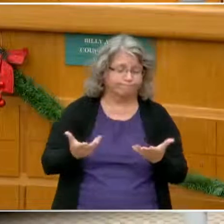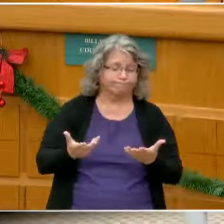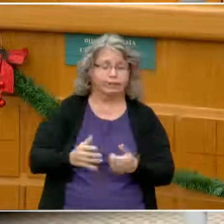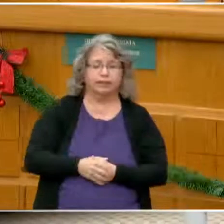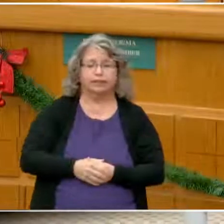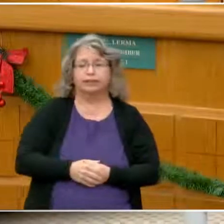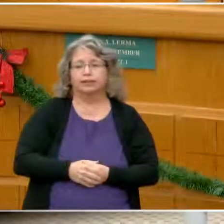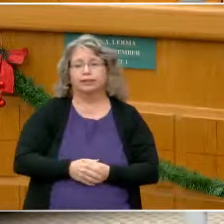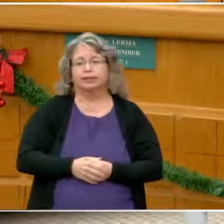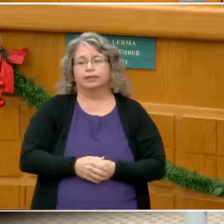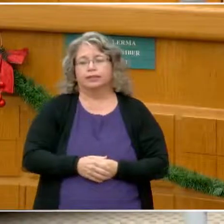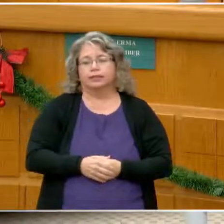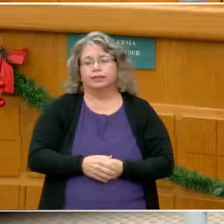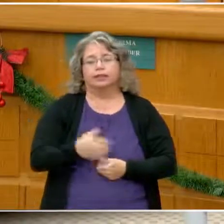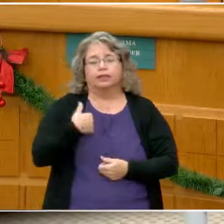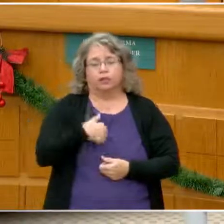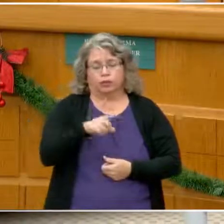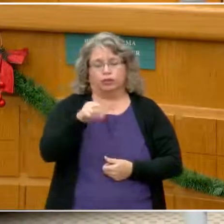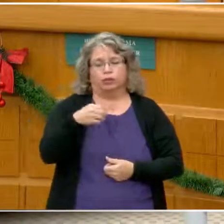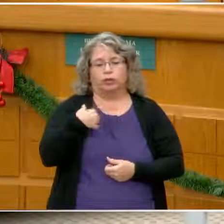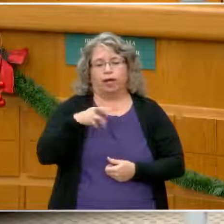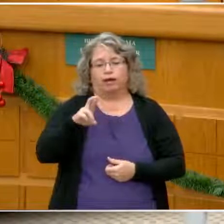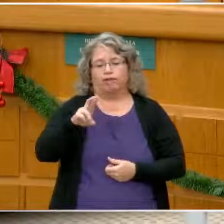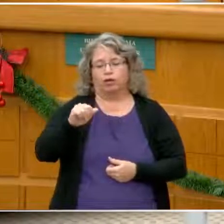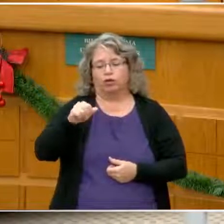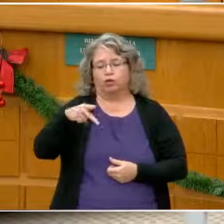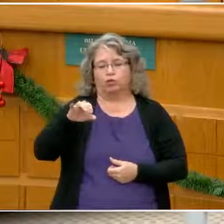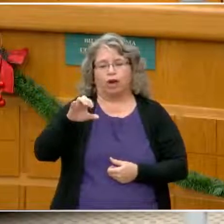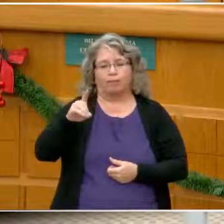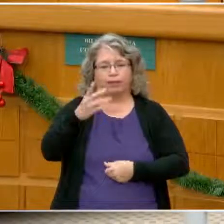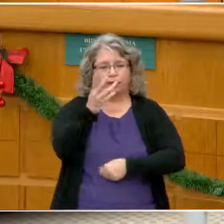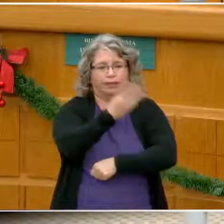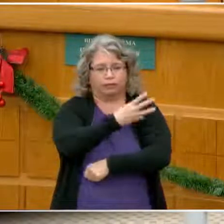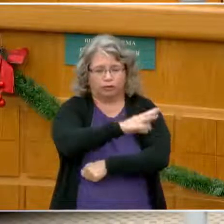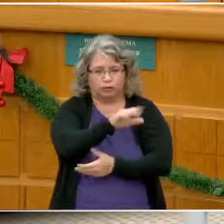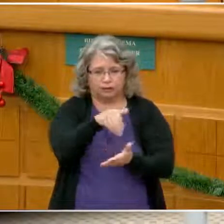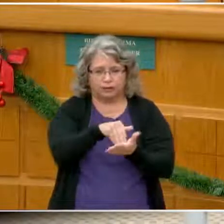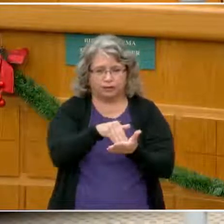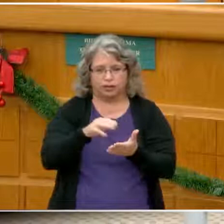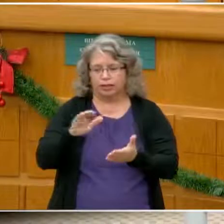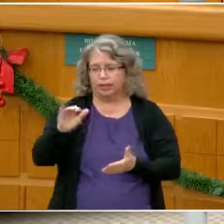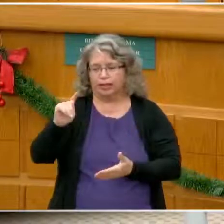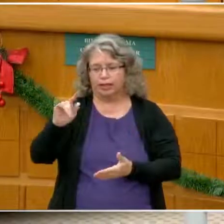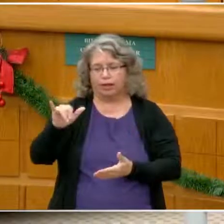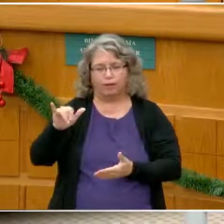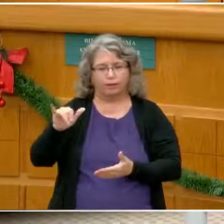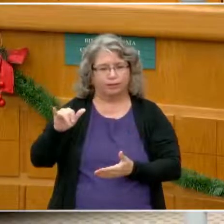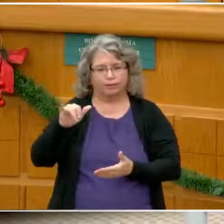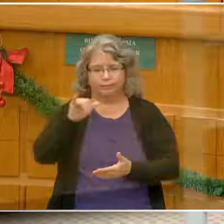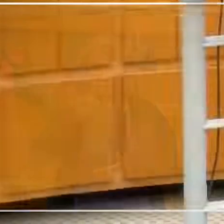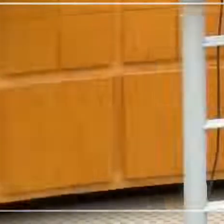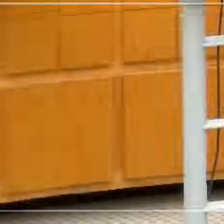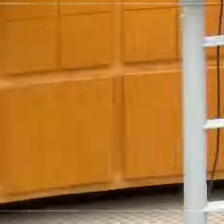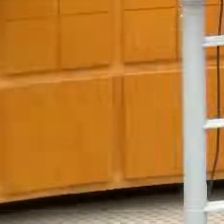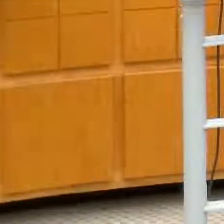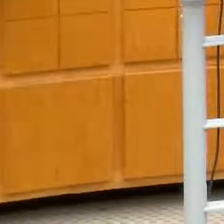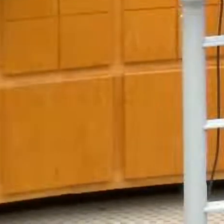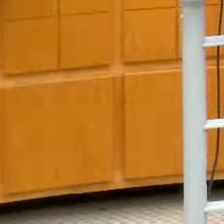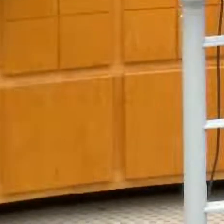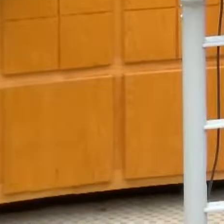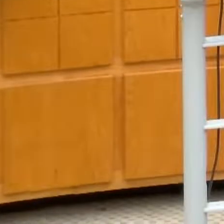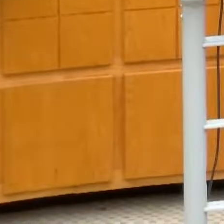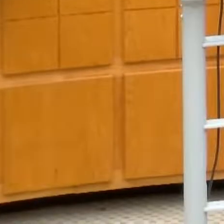we have our rapid infusion centers. The county currently does not have one at this time since our cases went down. Our state